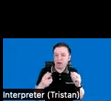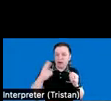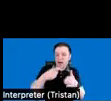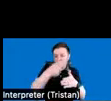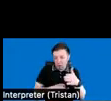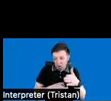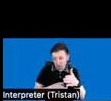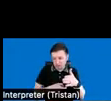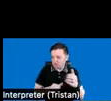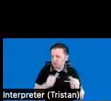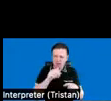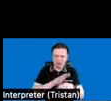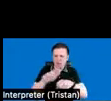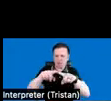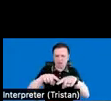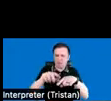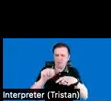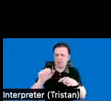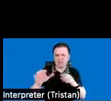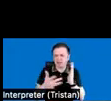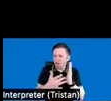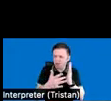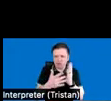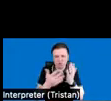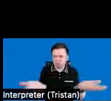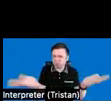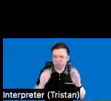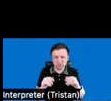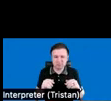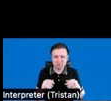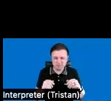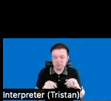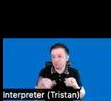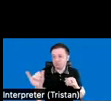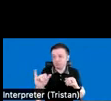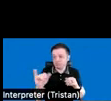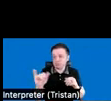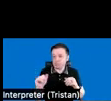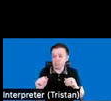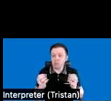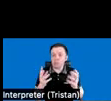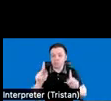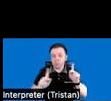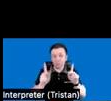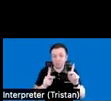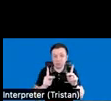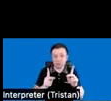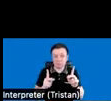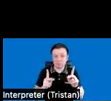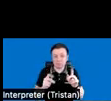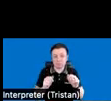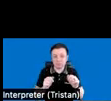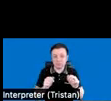of reliable AAC technology and devices. And also many people discontinue the use of